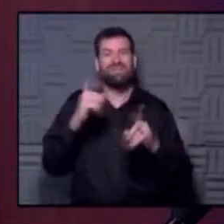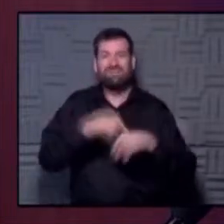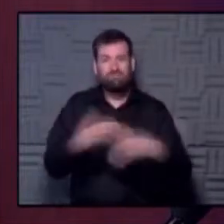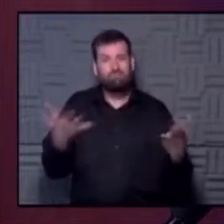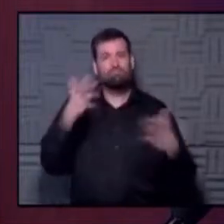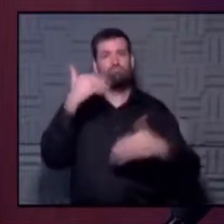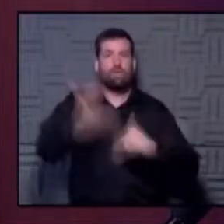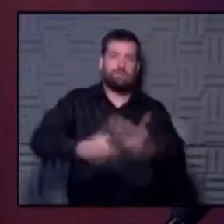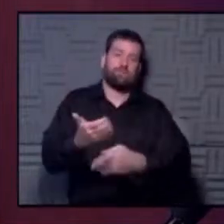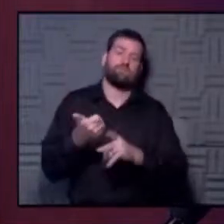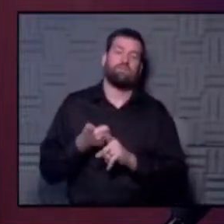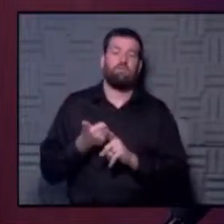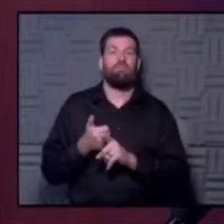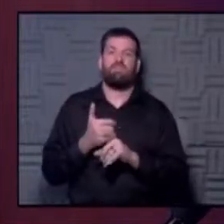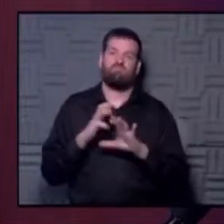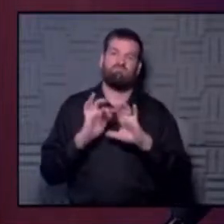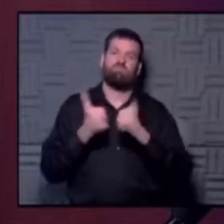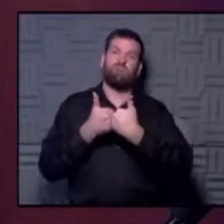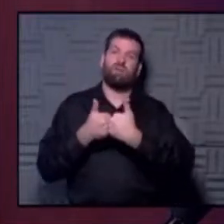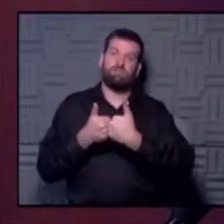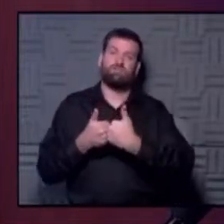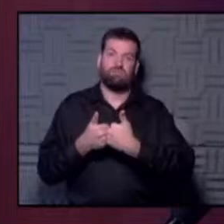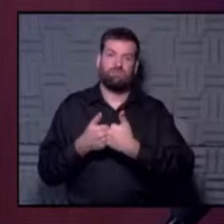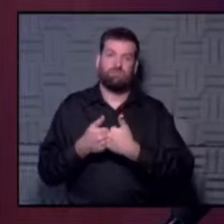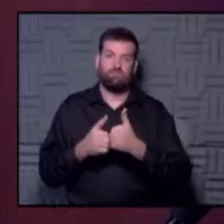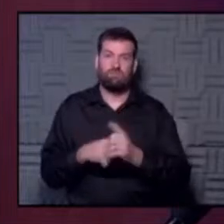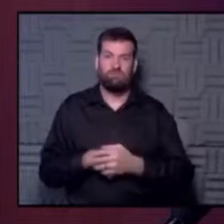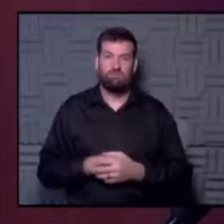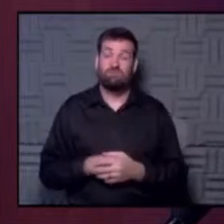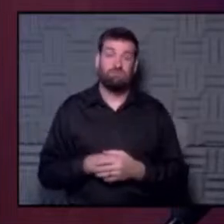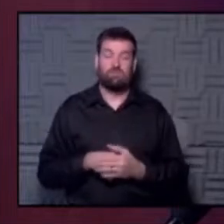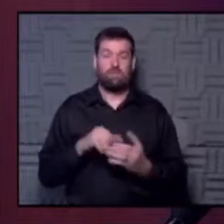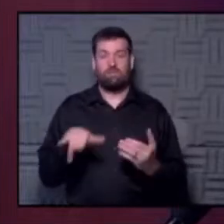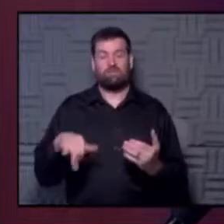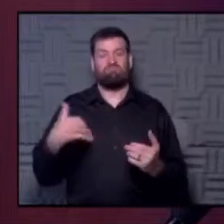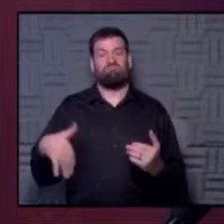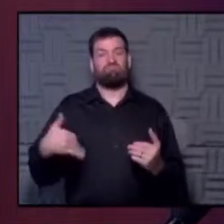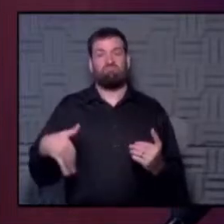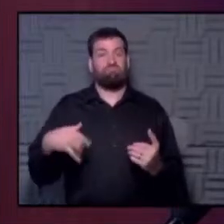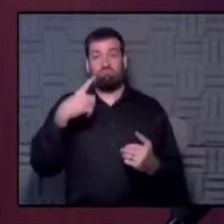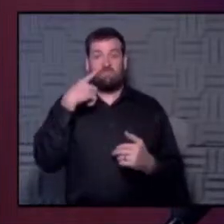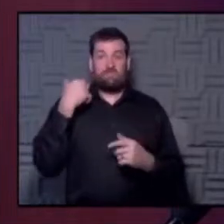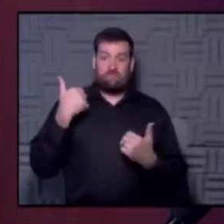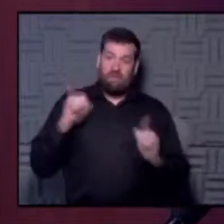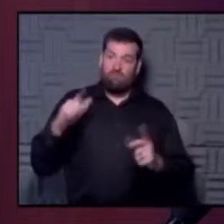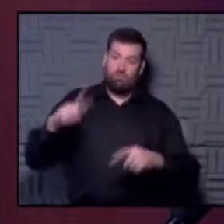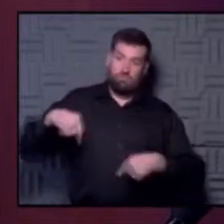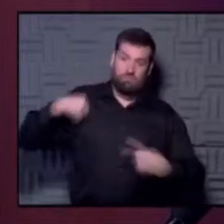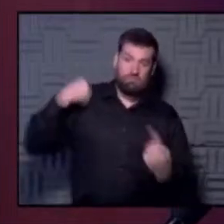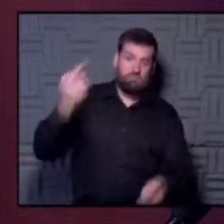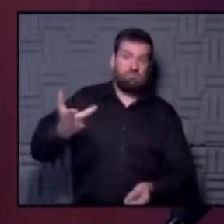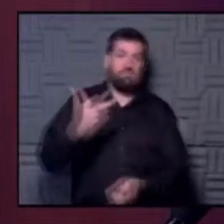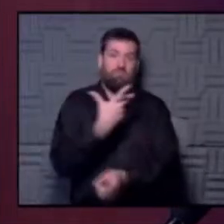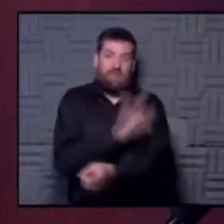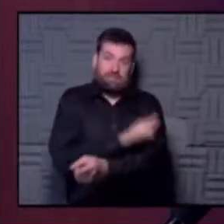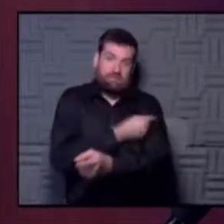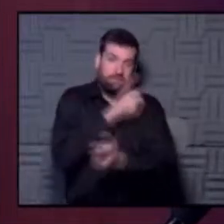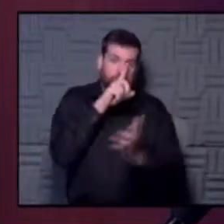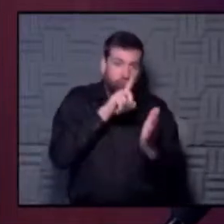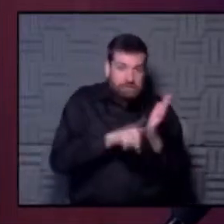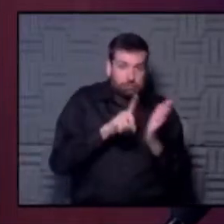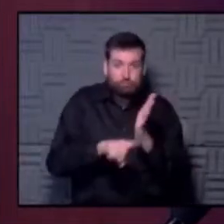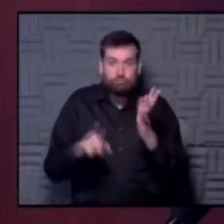process, I think, will be the bigger challenge, which is saying something, because the effort that's gone into the vaccine research